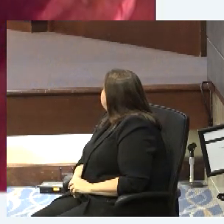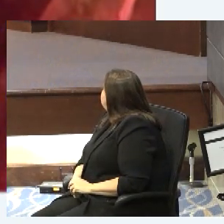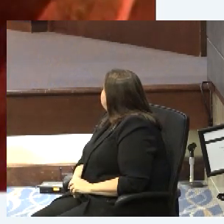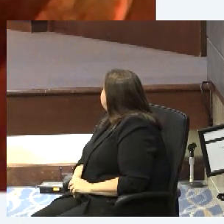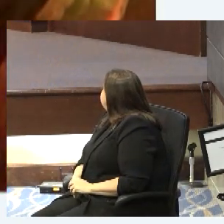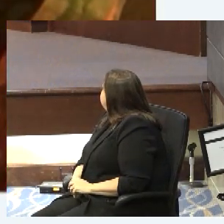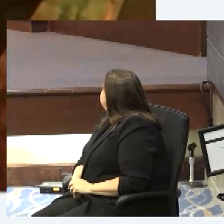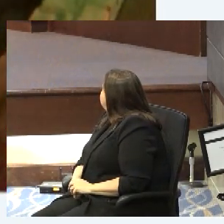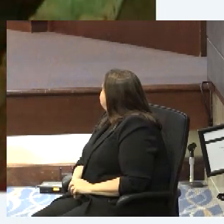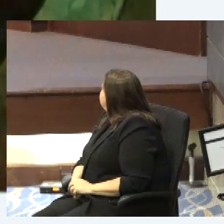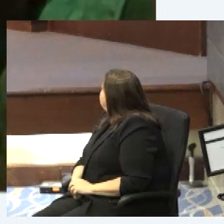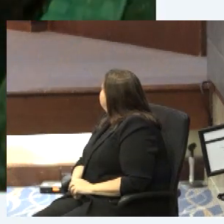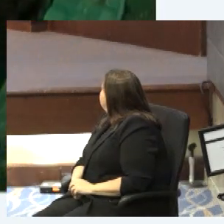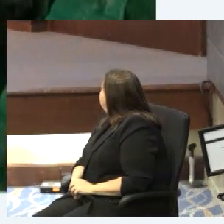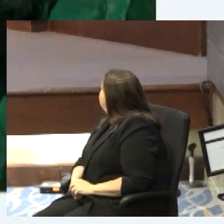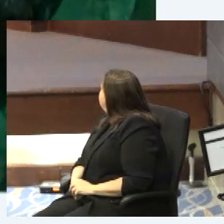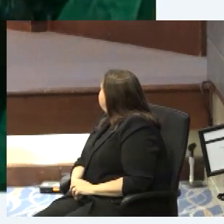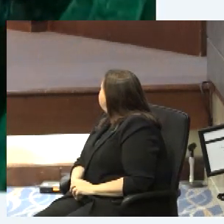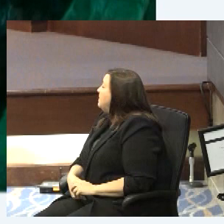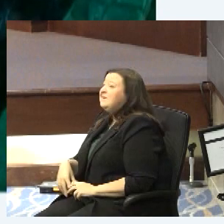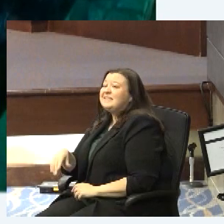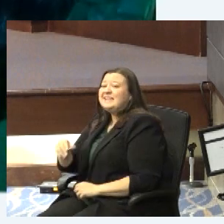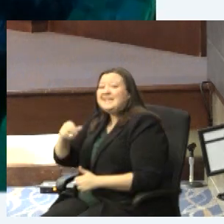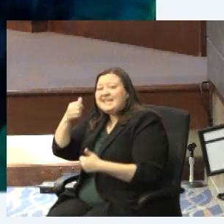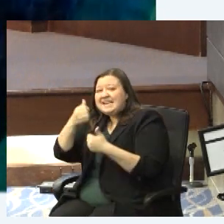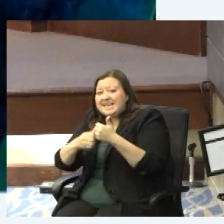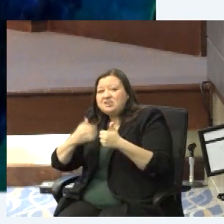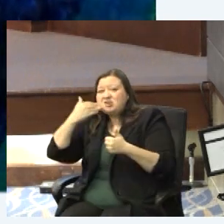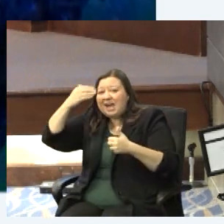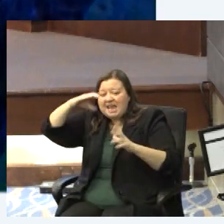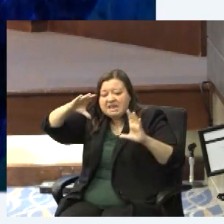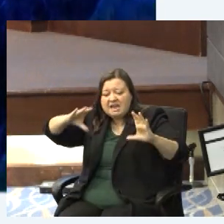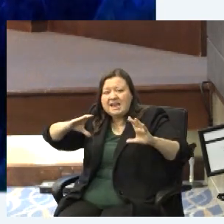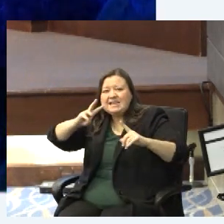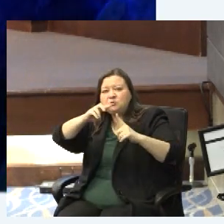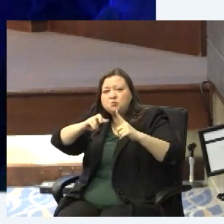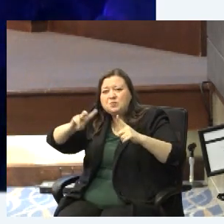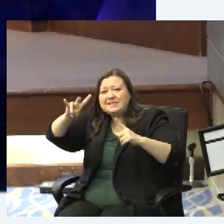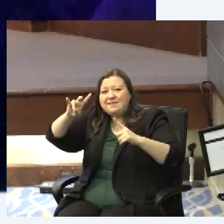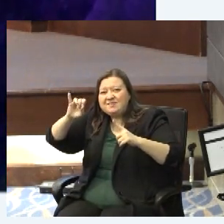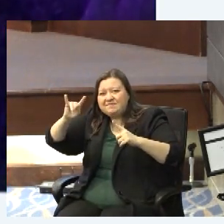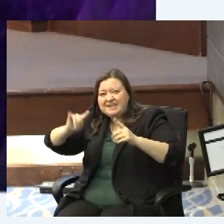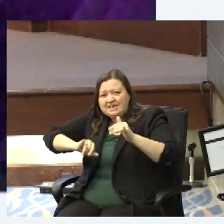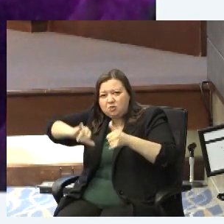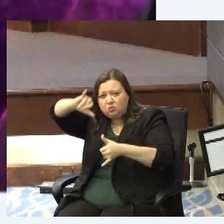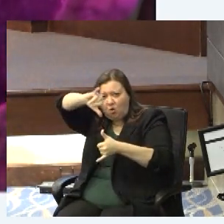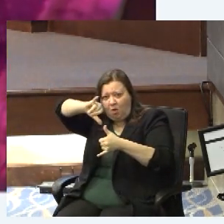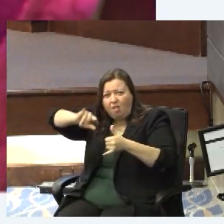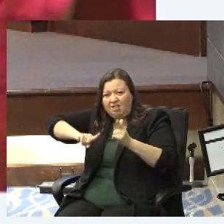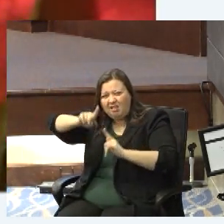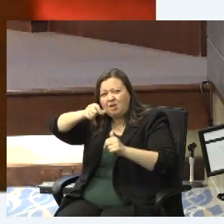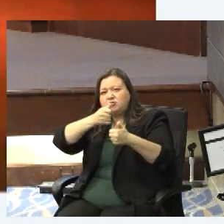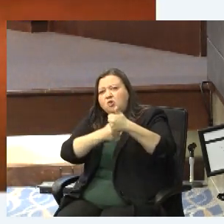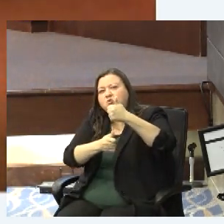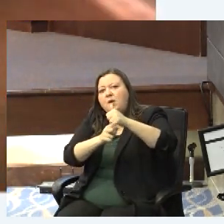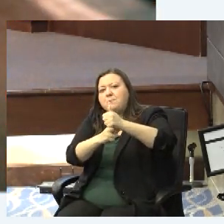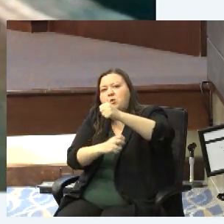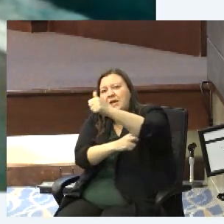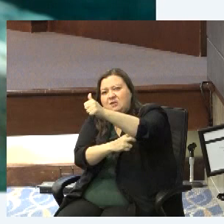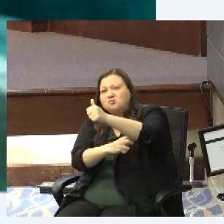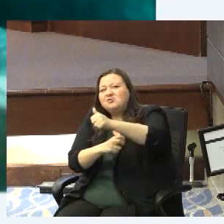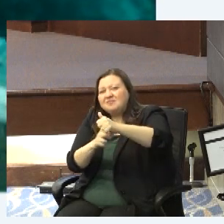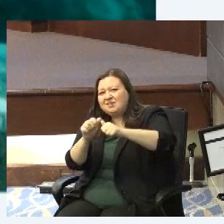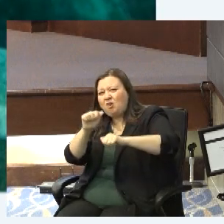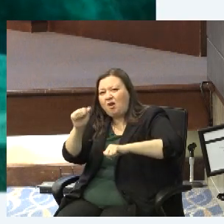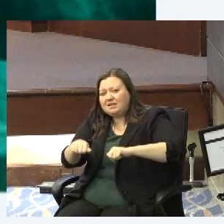So these are about 6 to 7 feet tall. This is under a bridge in Austin. We've got them in a circle area of